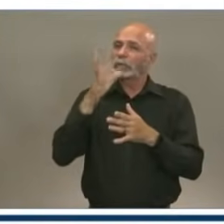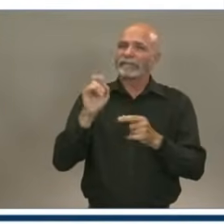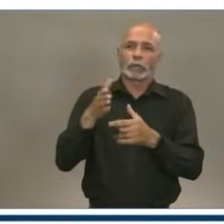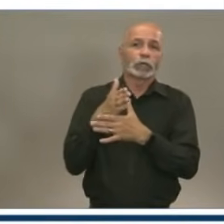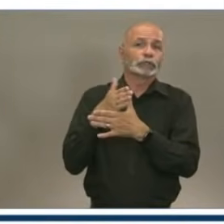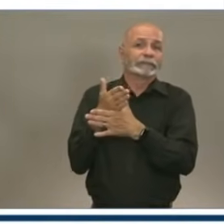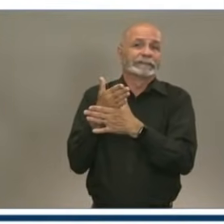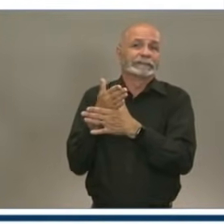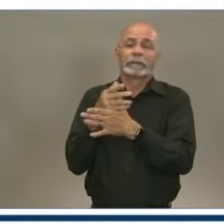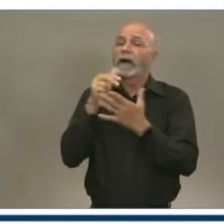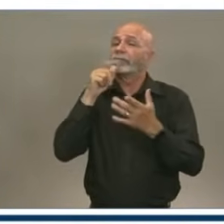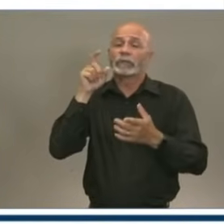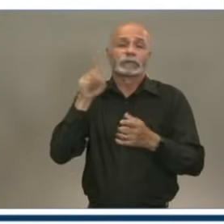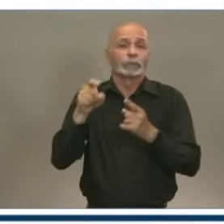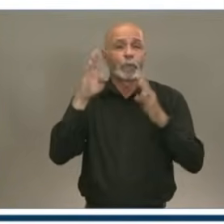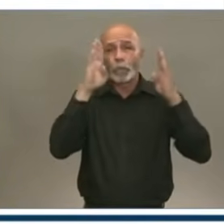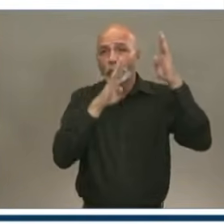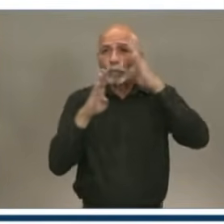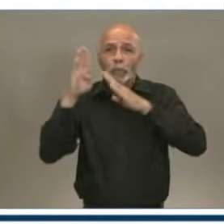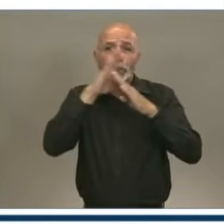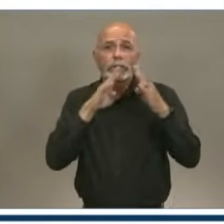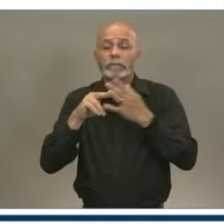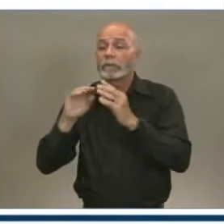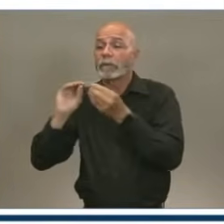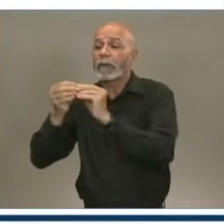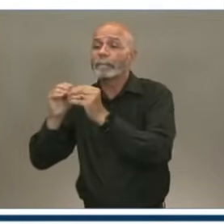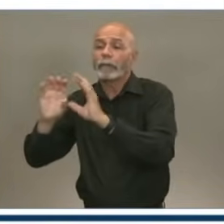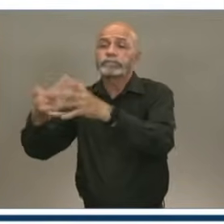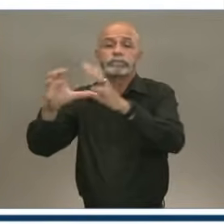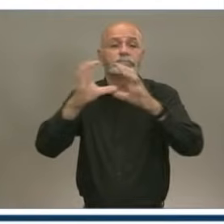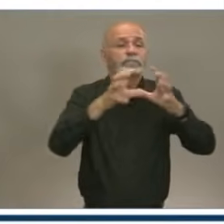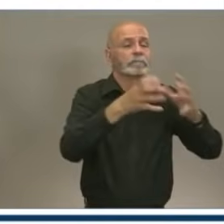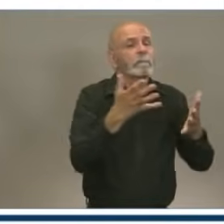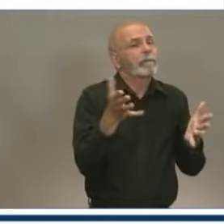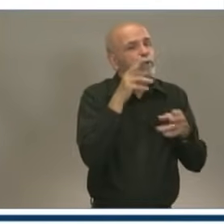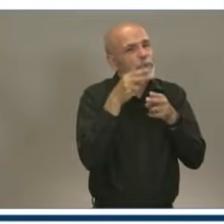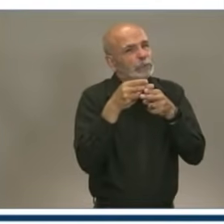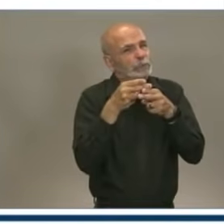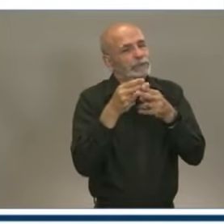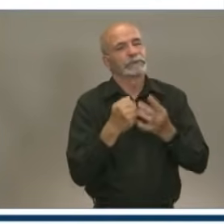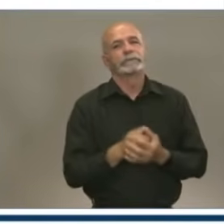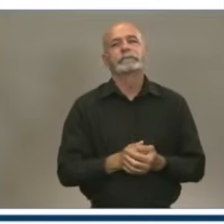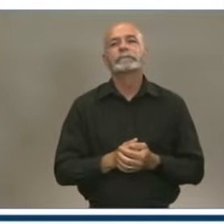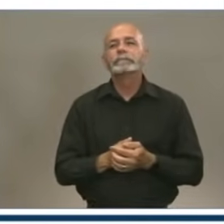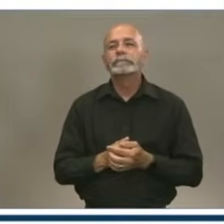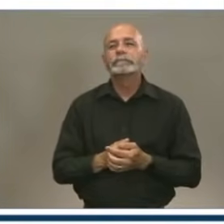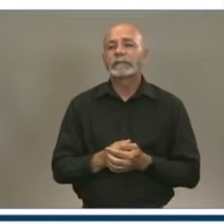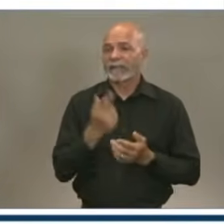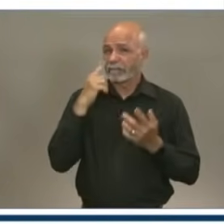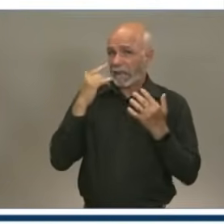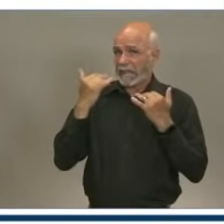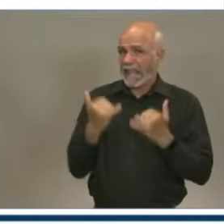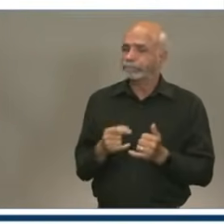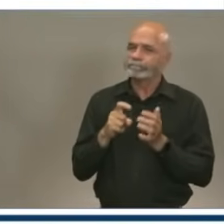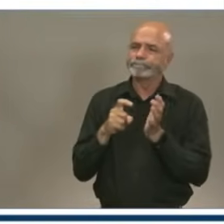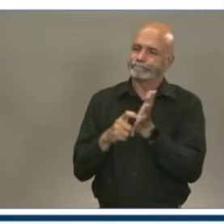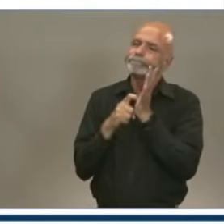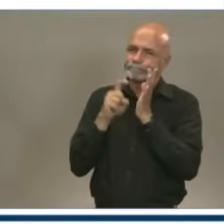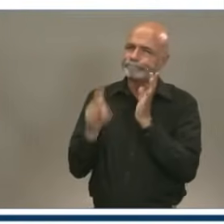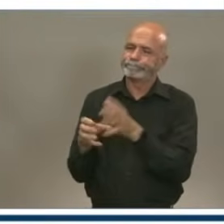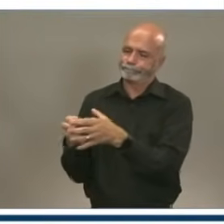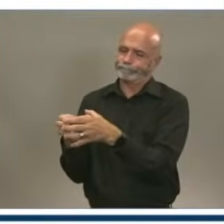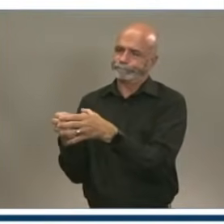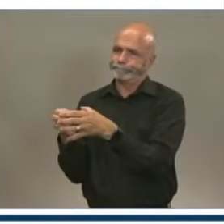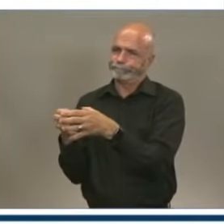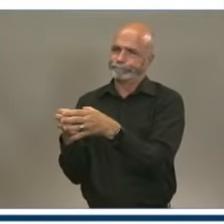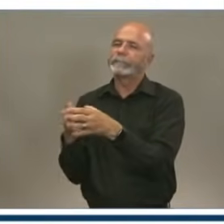worry about things like gathering limits, etc. But in this short period of time, we're going to continue with the approach that we've taken for the last 18